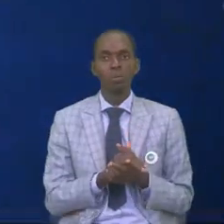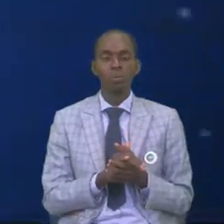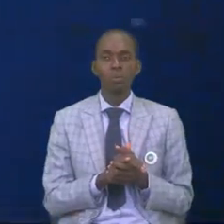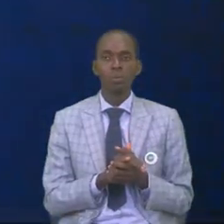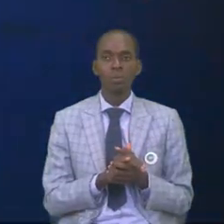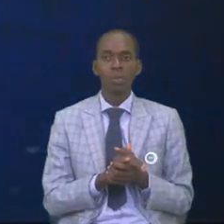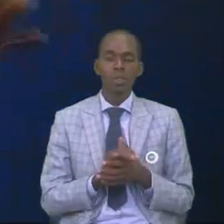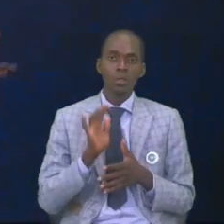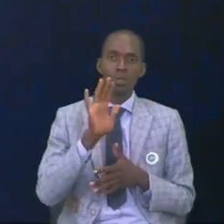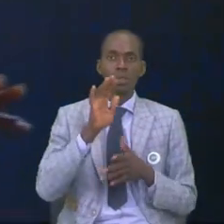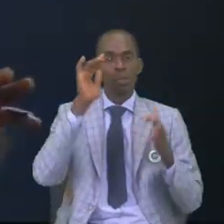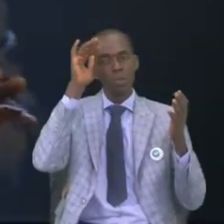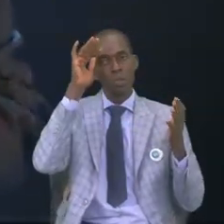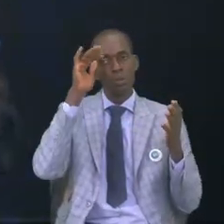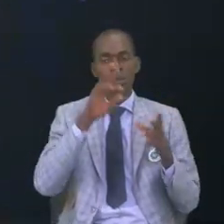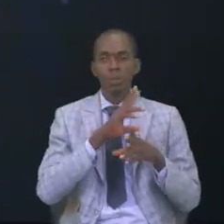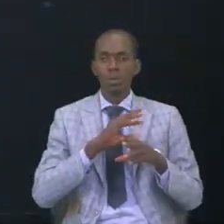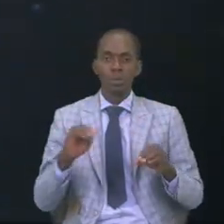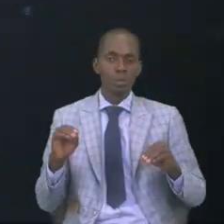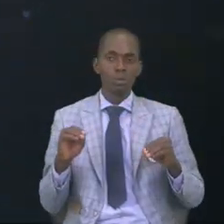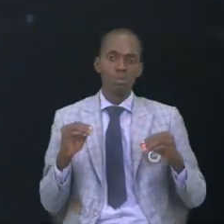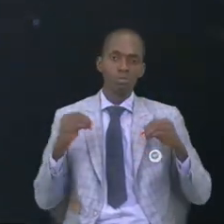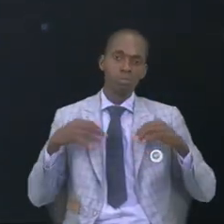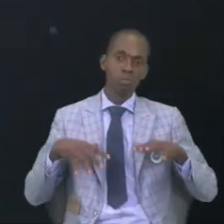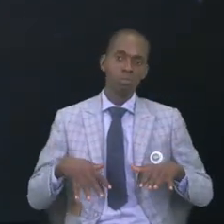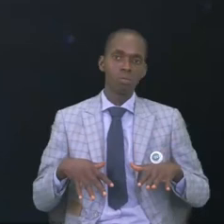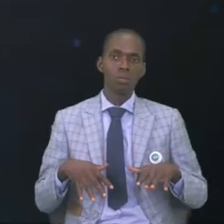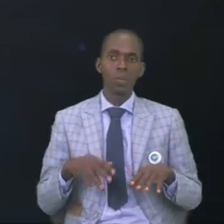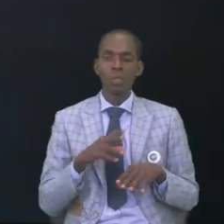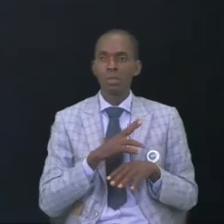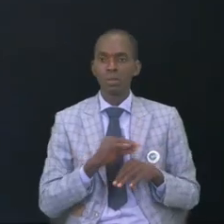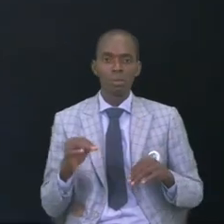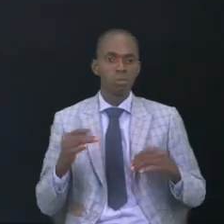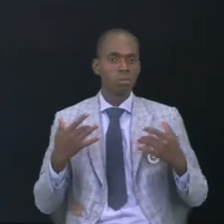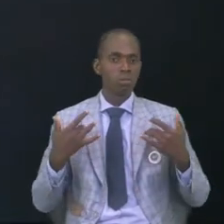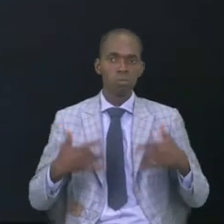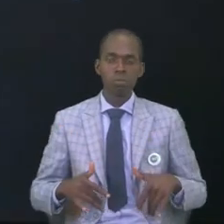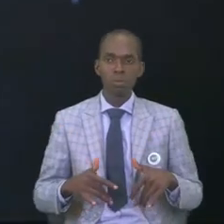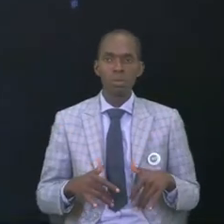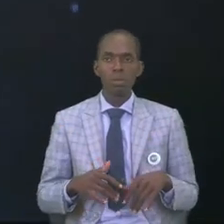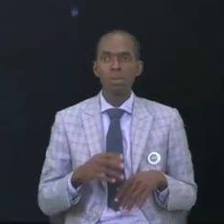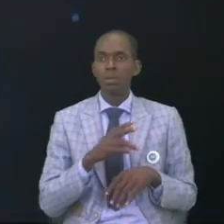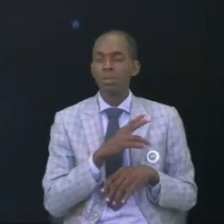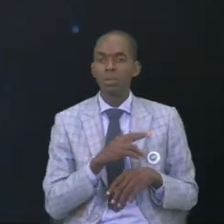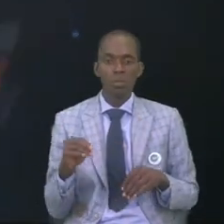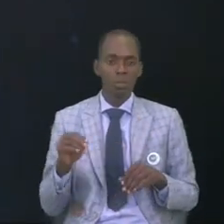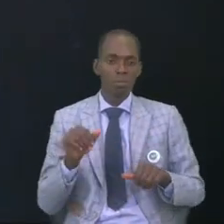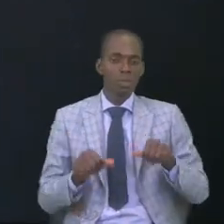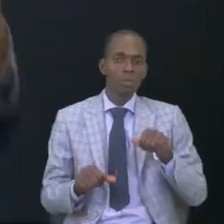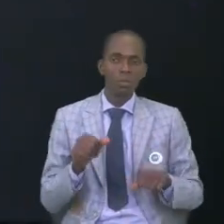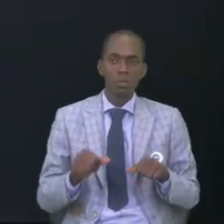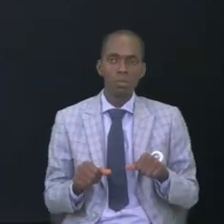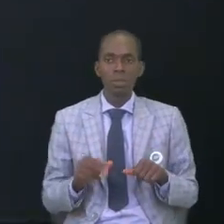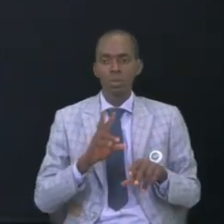Your hope. No discouragement. No despair. No unbelief. No